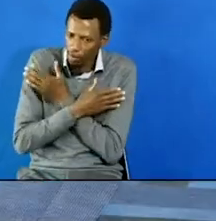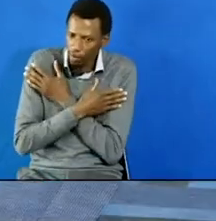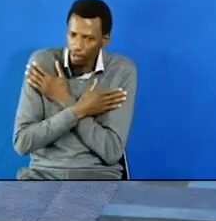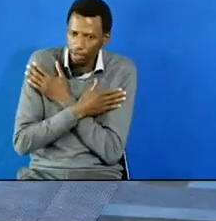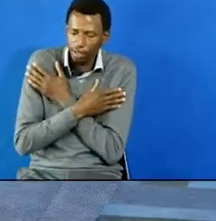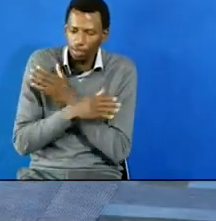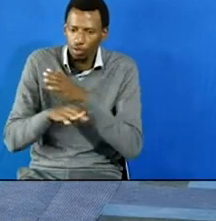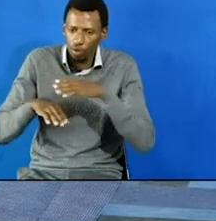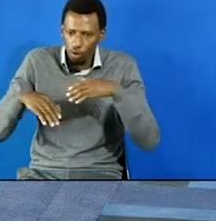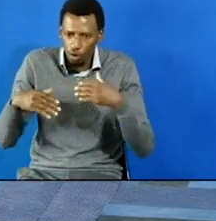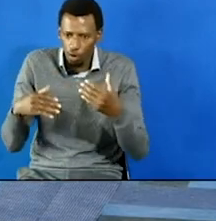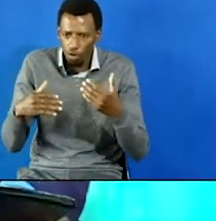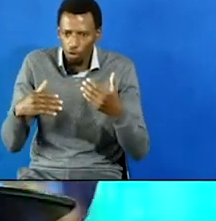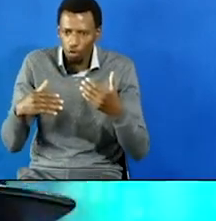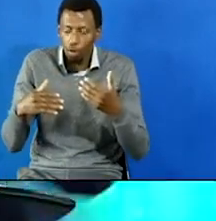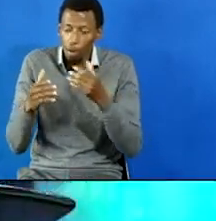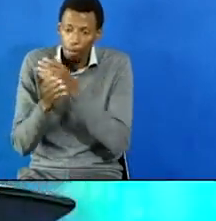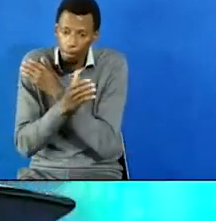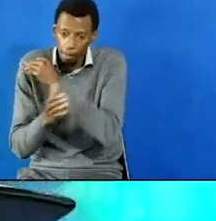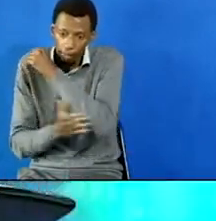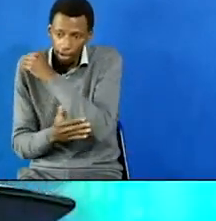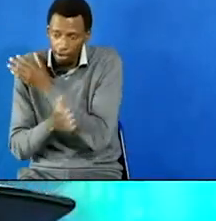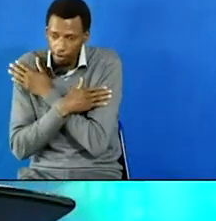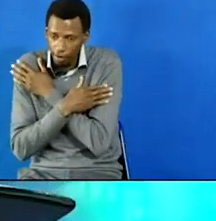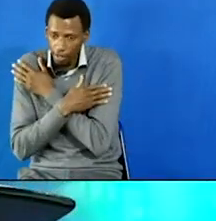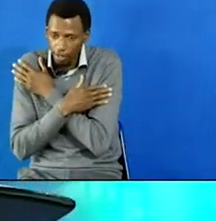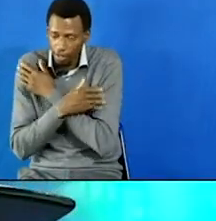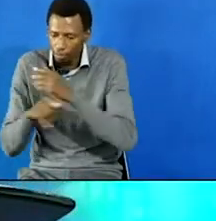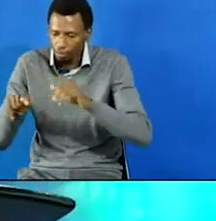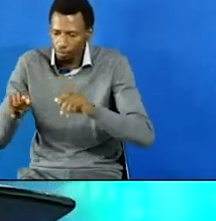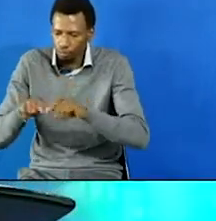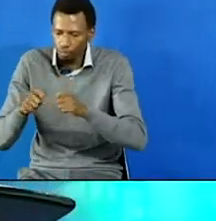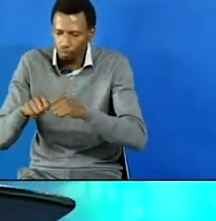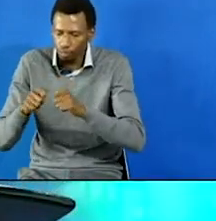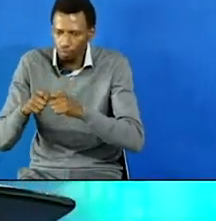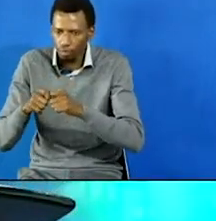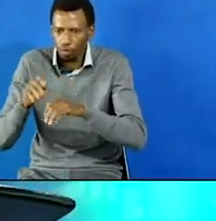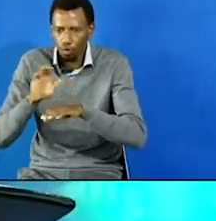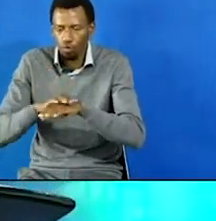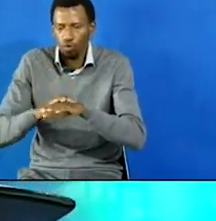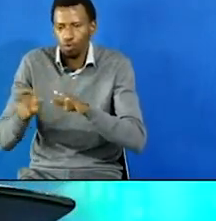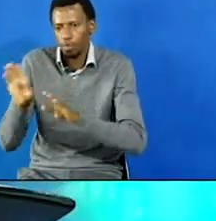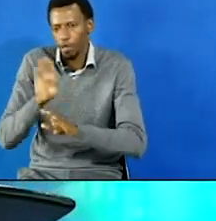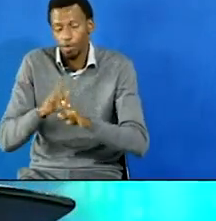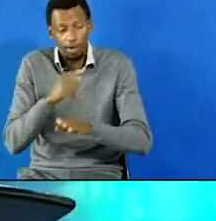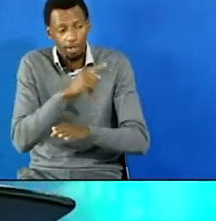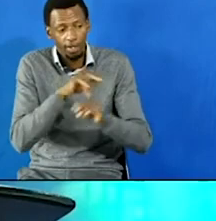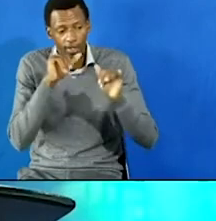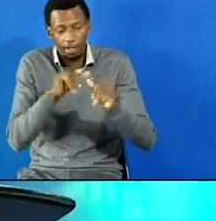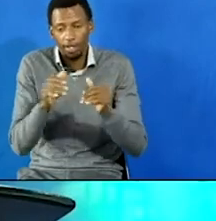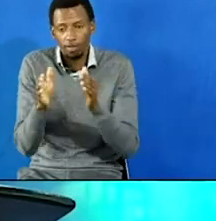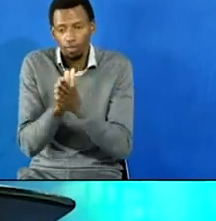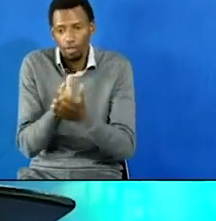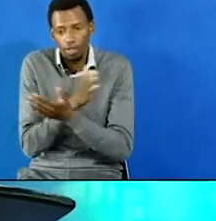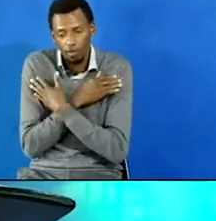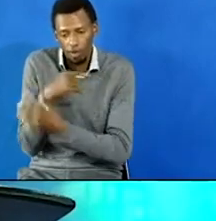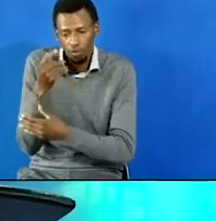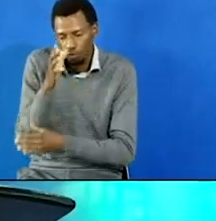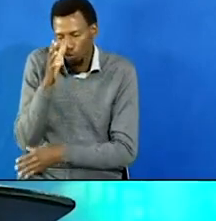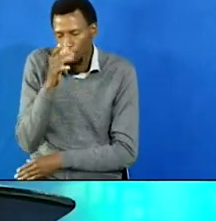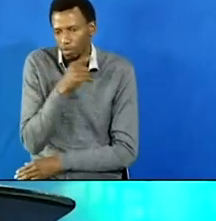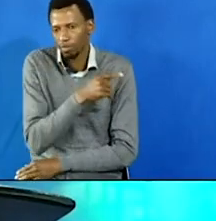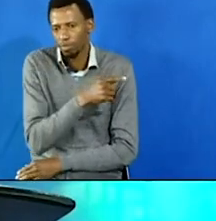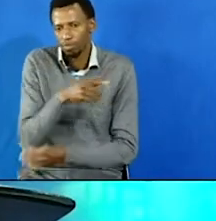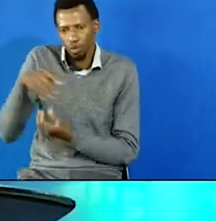bad company corrupts good morals. I hung around friends who confused me, who deceived